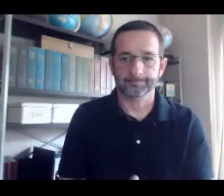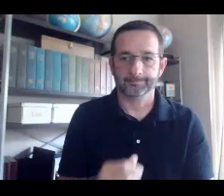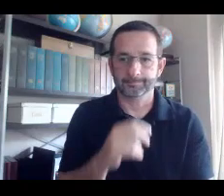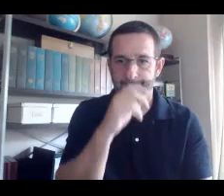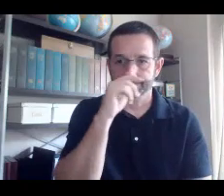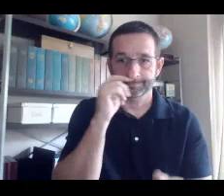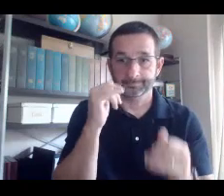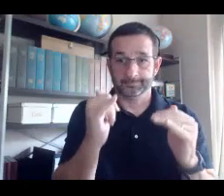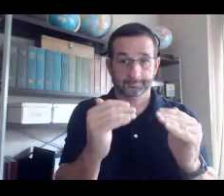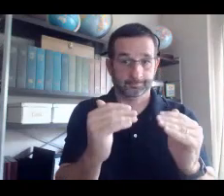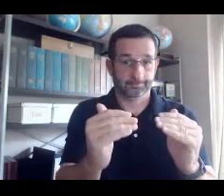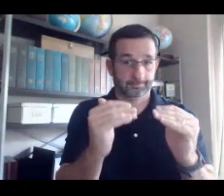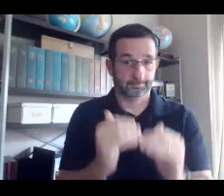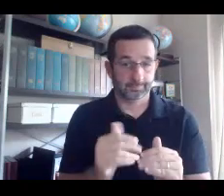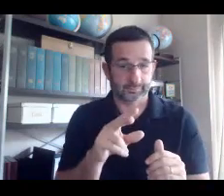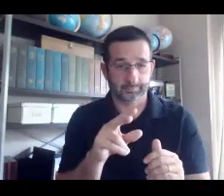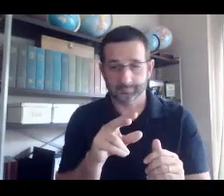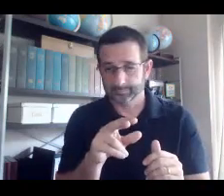your research.